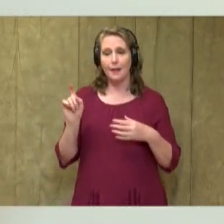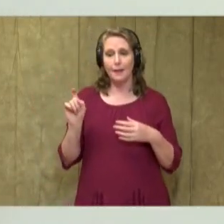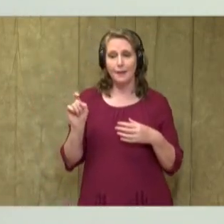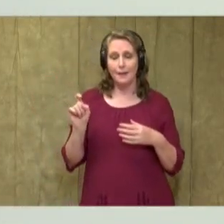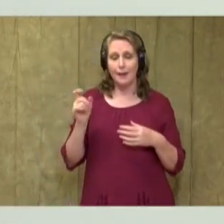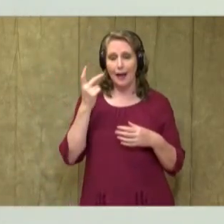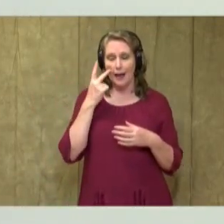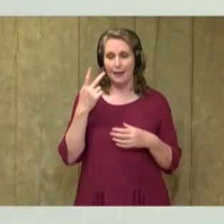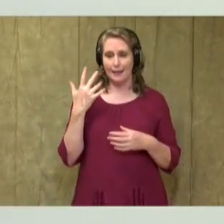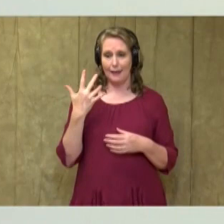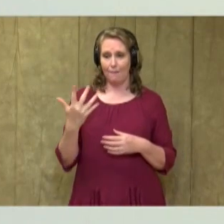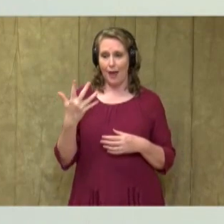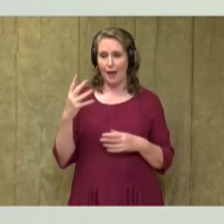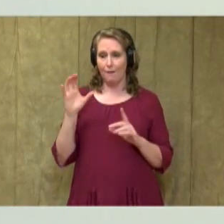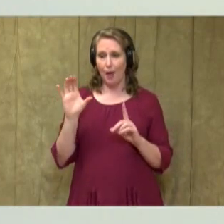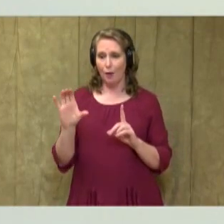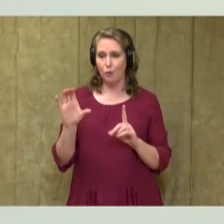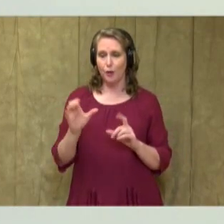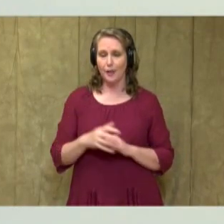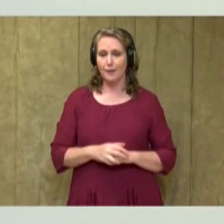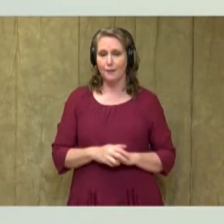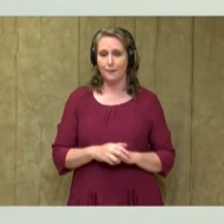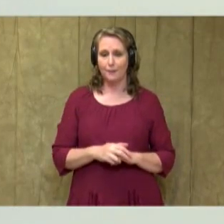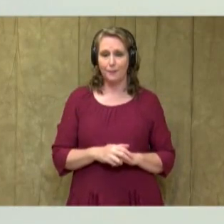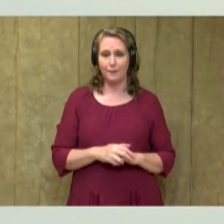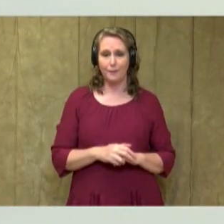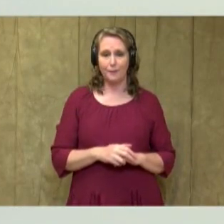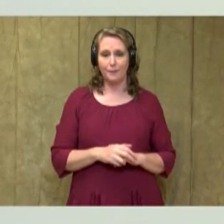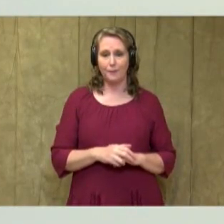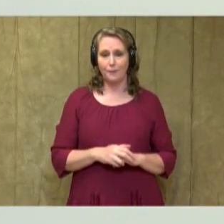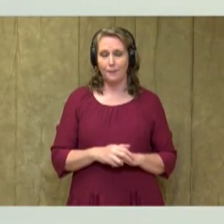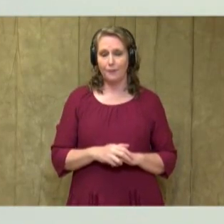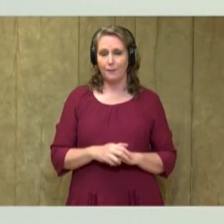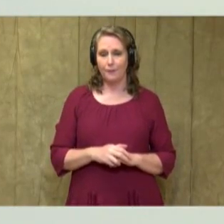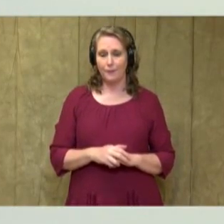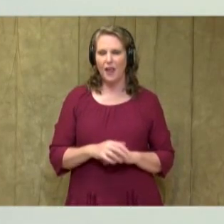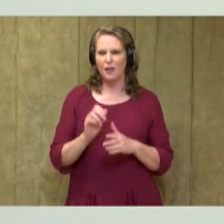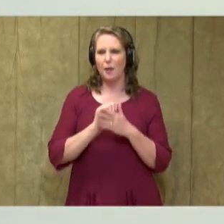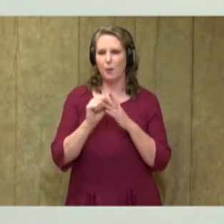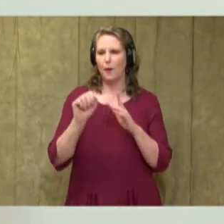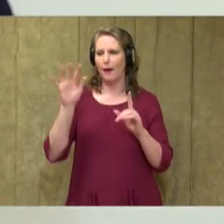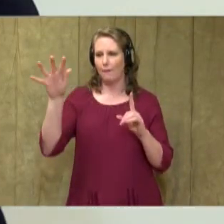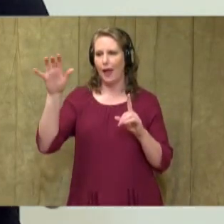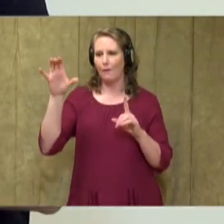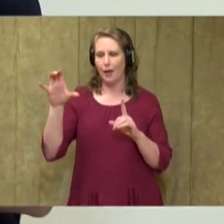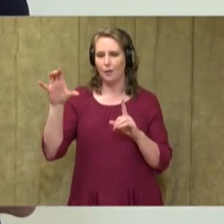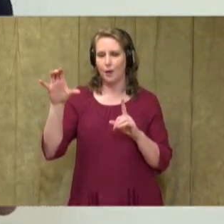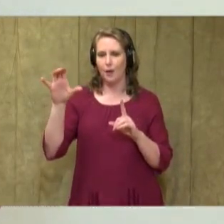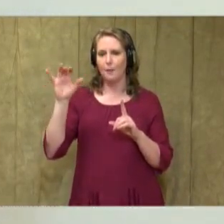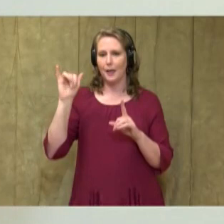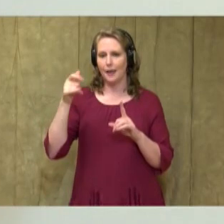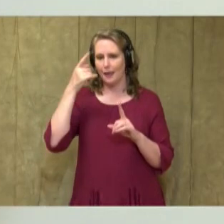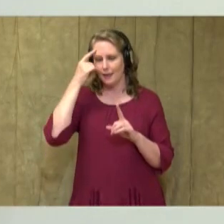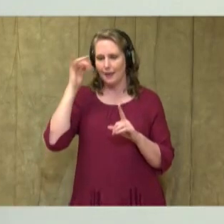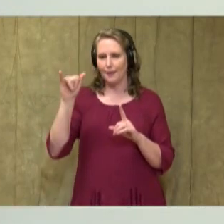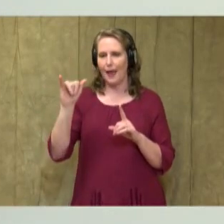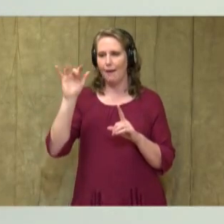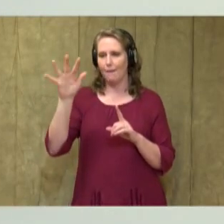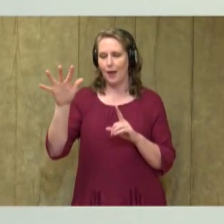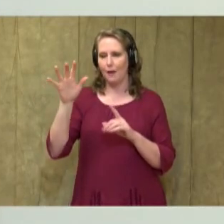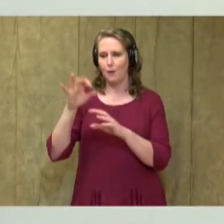I see 5 hundreds. That's right, so we have 5 hundreds. So I'm going to write 500 because that 5 is